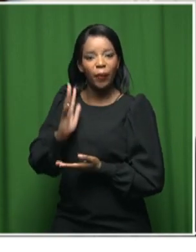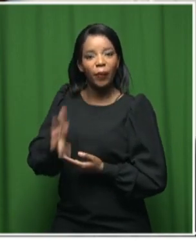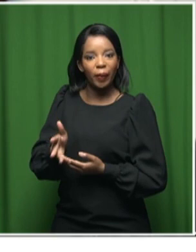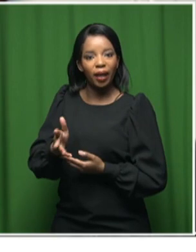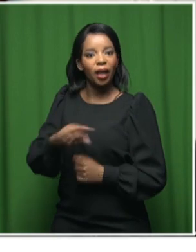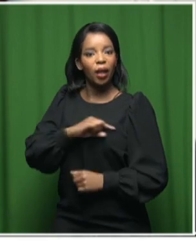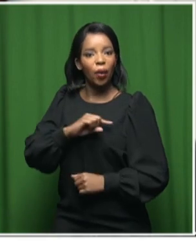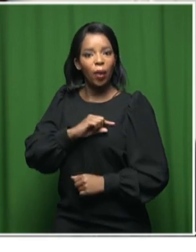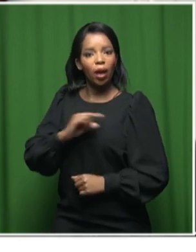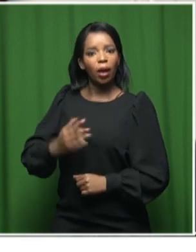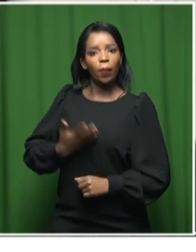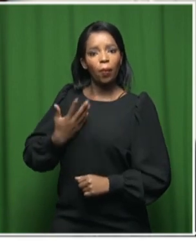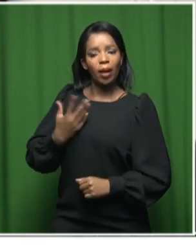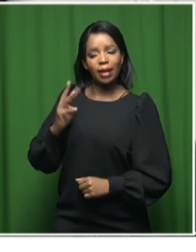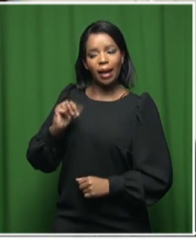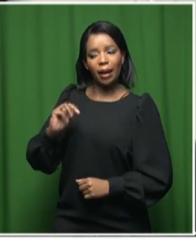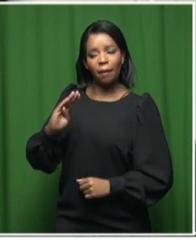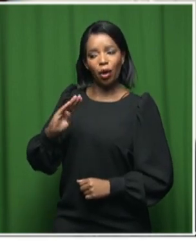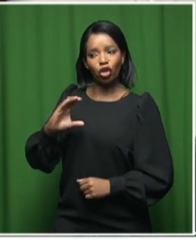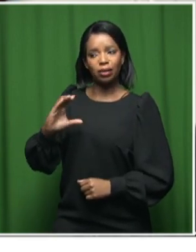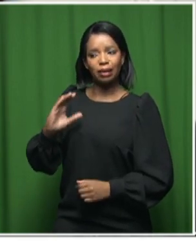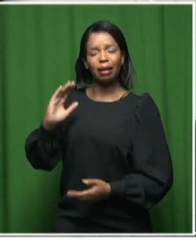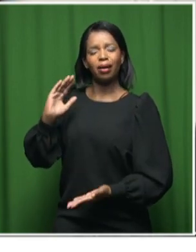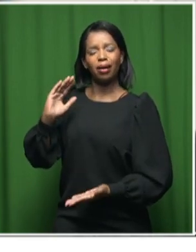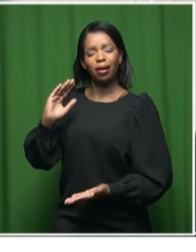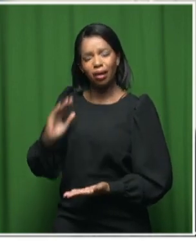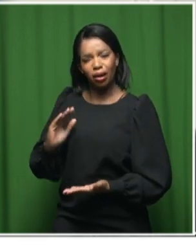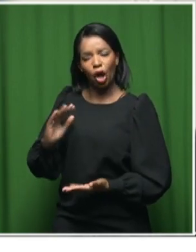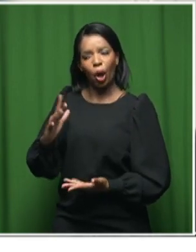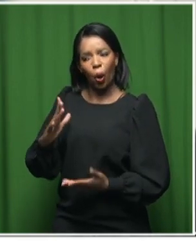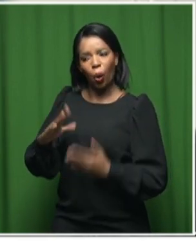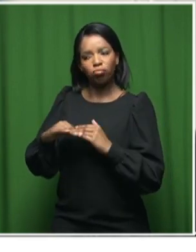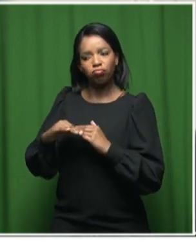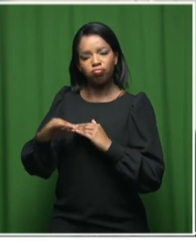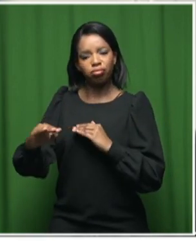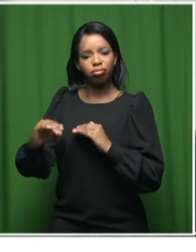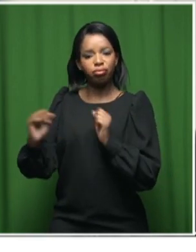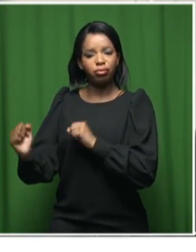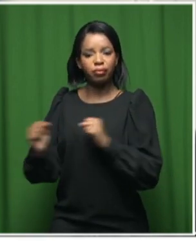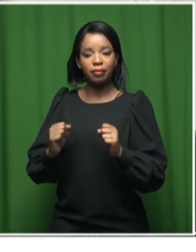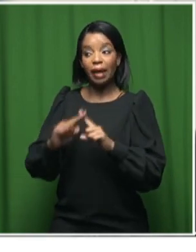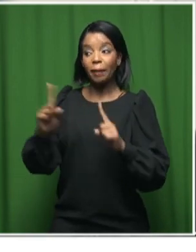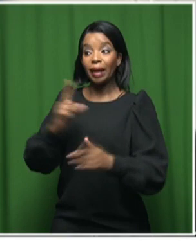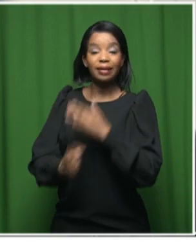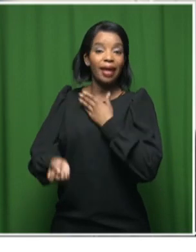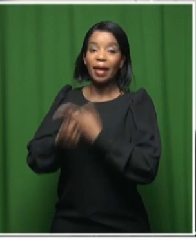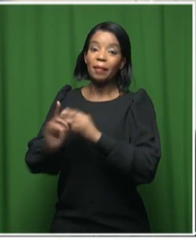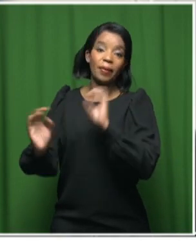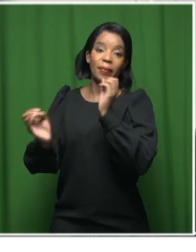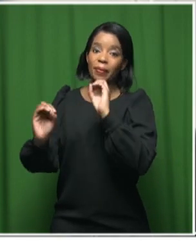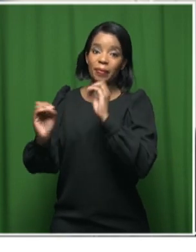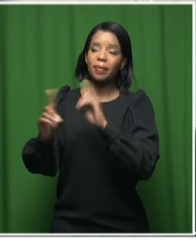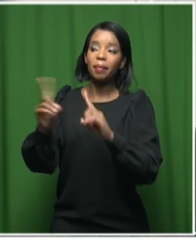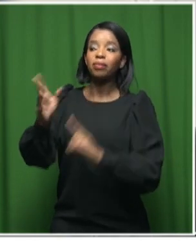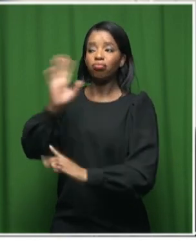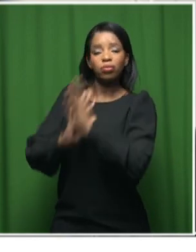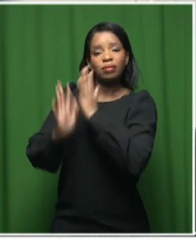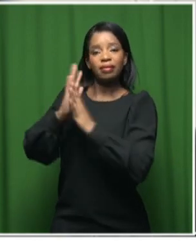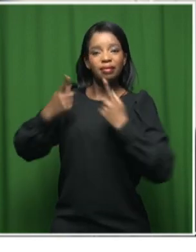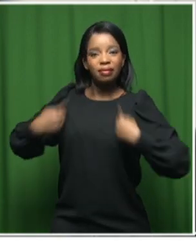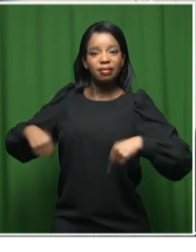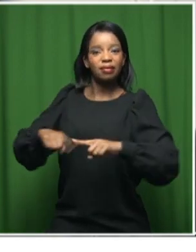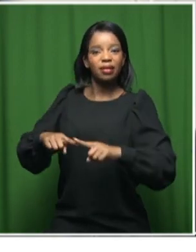to hold steady, but obviously that didn't happen. So just talk to us, from their perspective, the factors that they would have considered